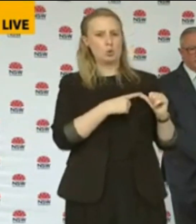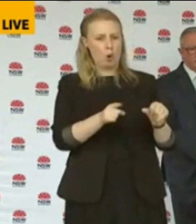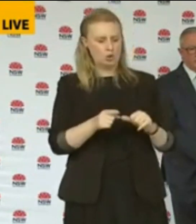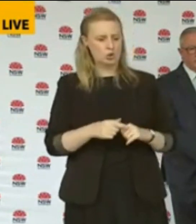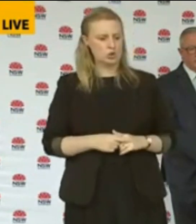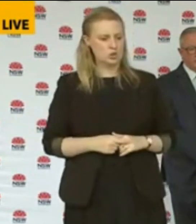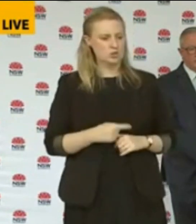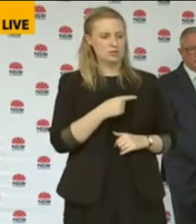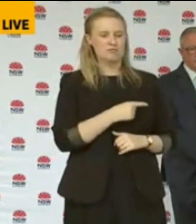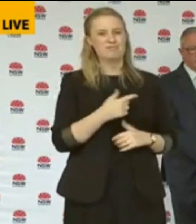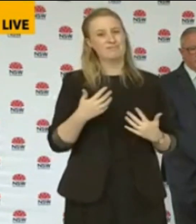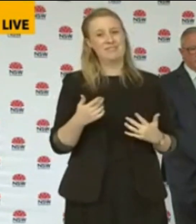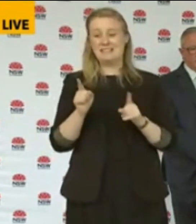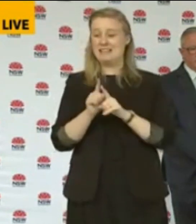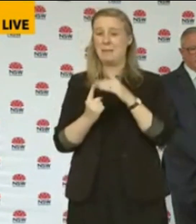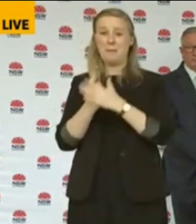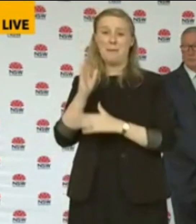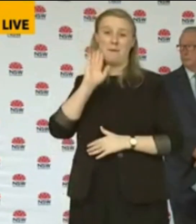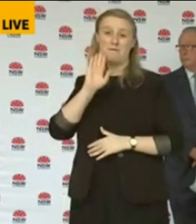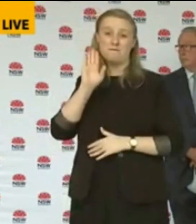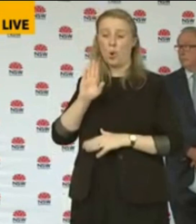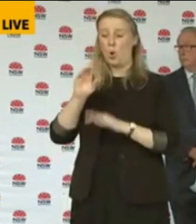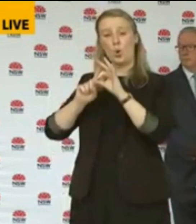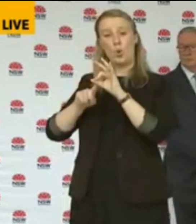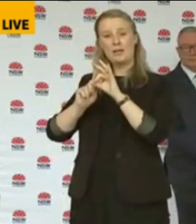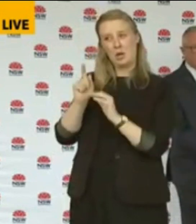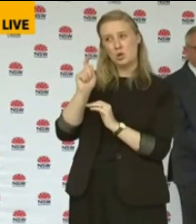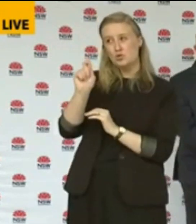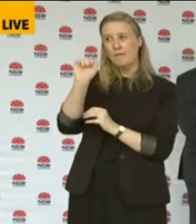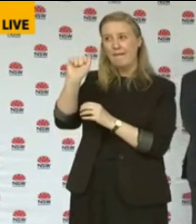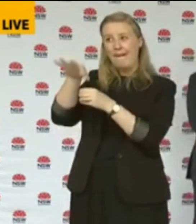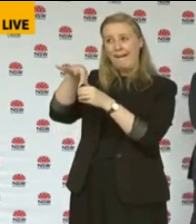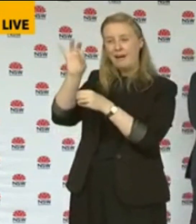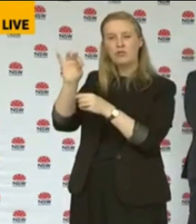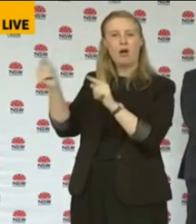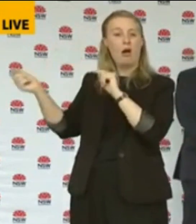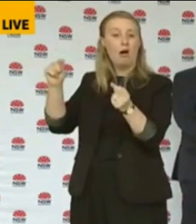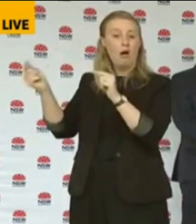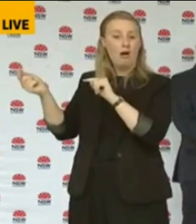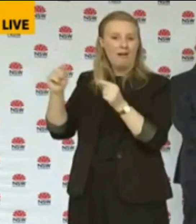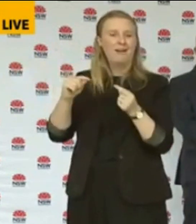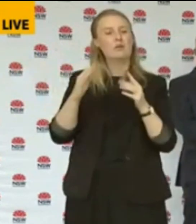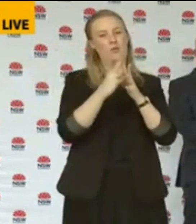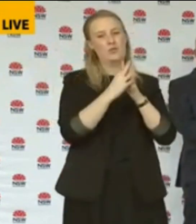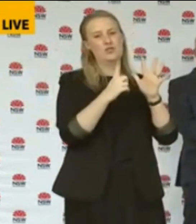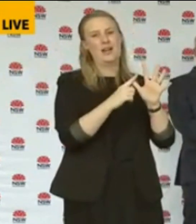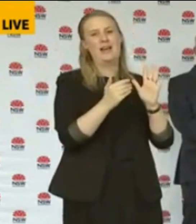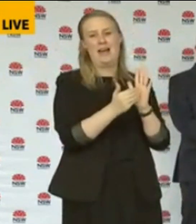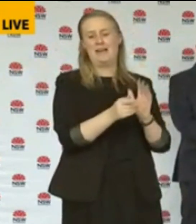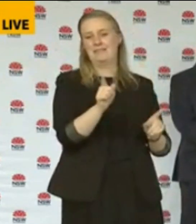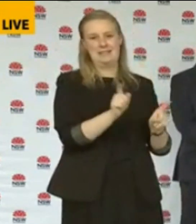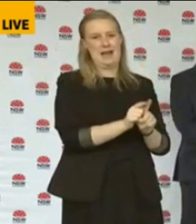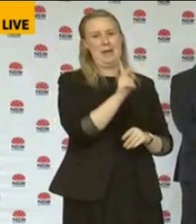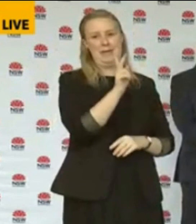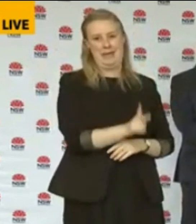around an election, the state election. That whole state of origin seems to work well for those premiers that are in election. My comments was about being